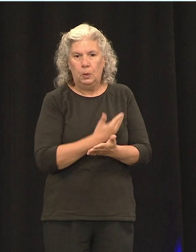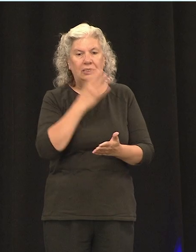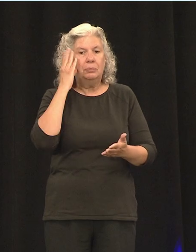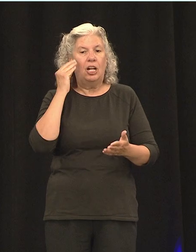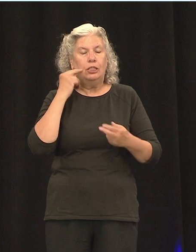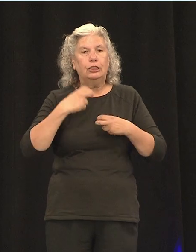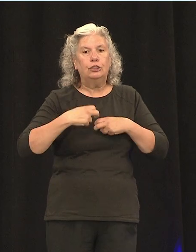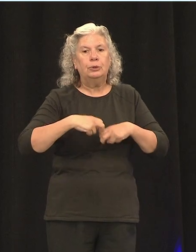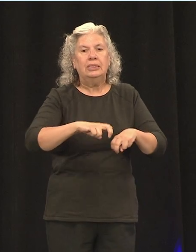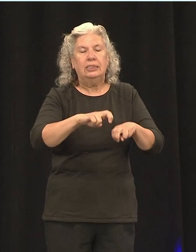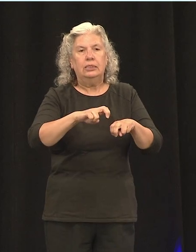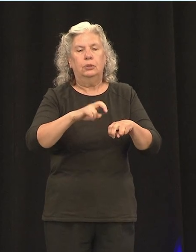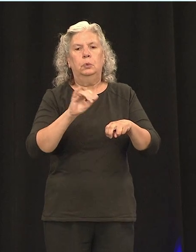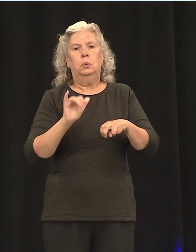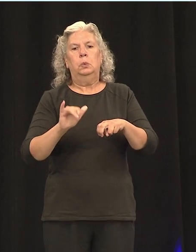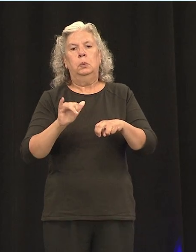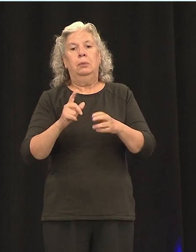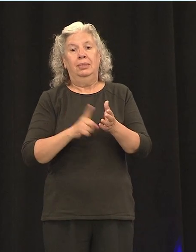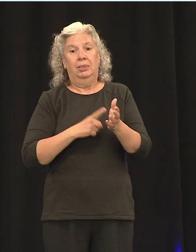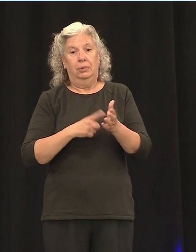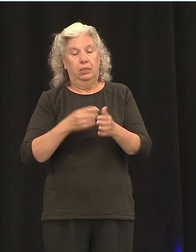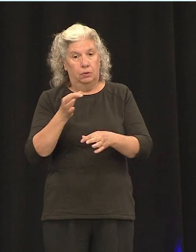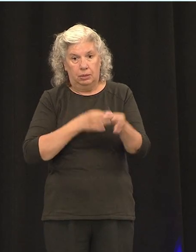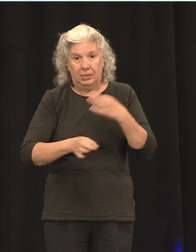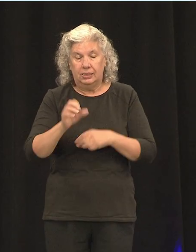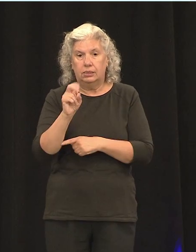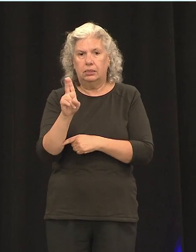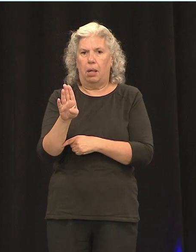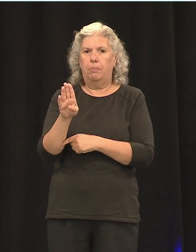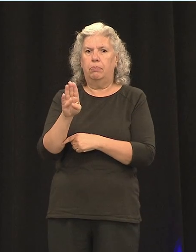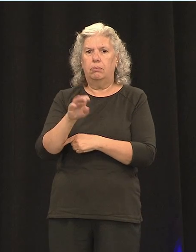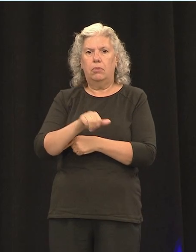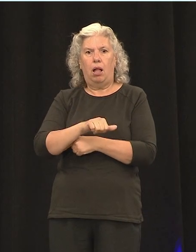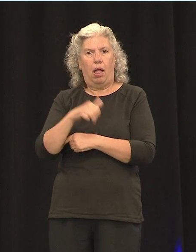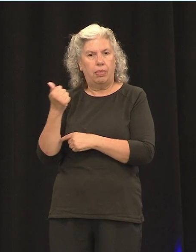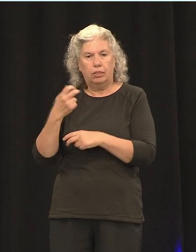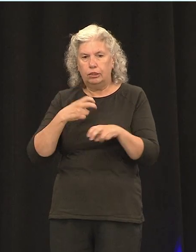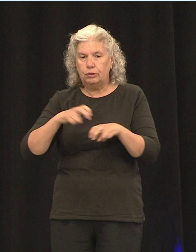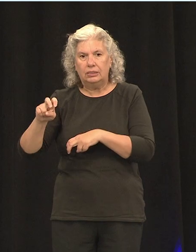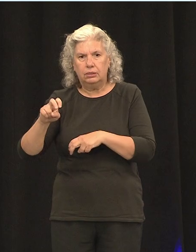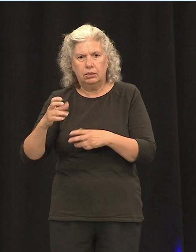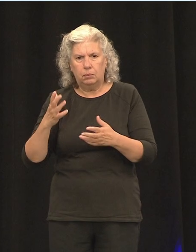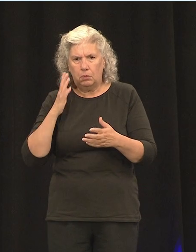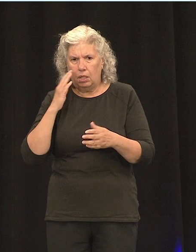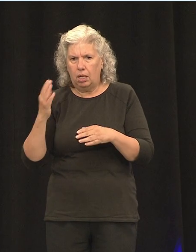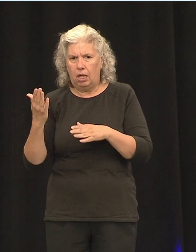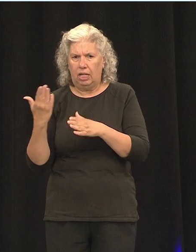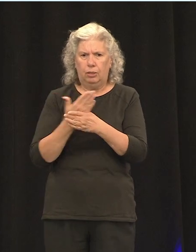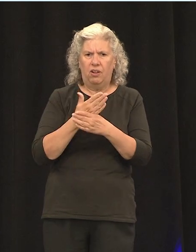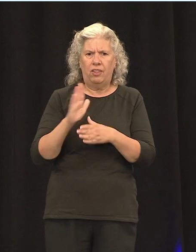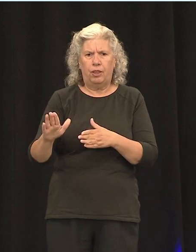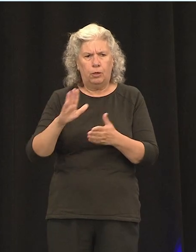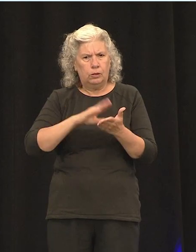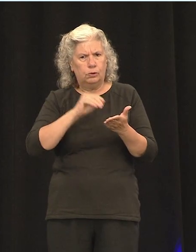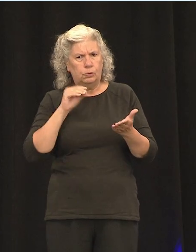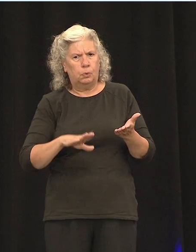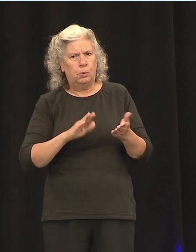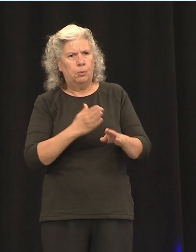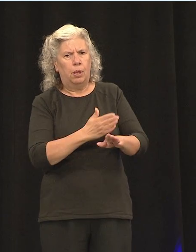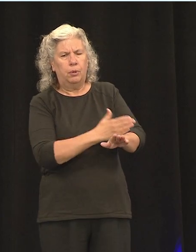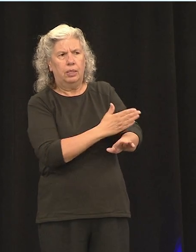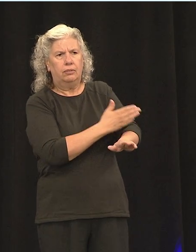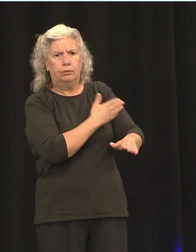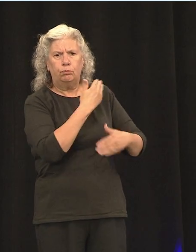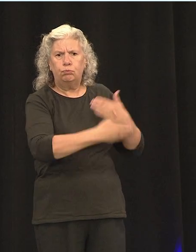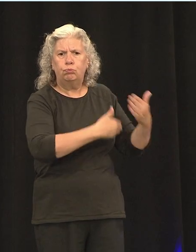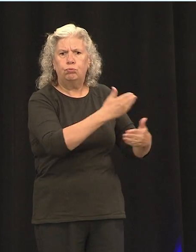a substitute in the classroom is a transition and it's going to interrupt the progress of a student. And so you need to have plans in place